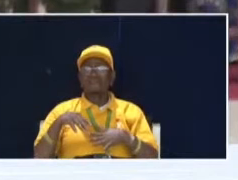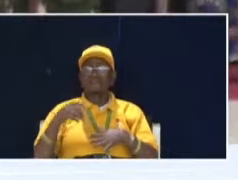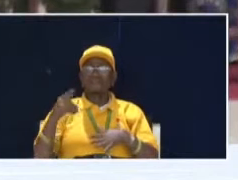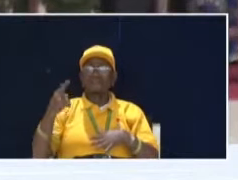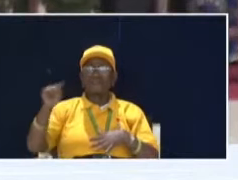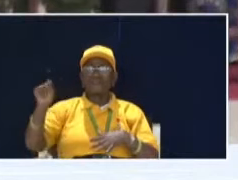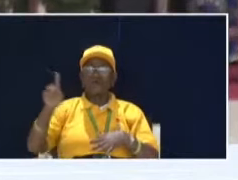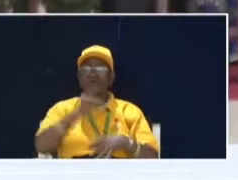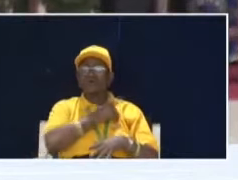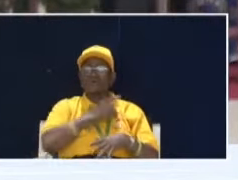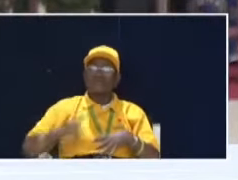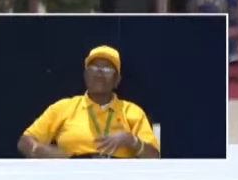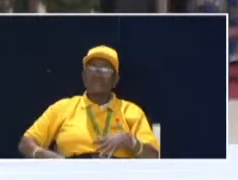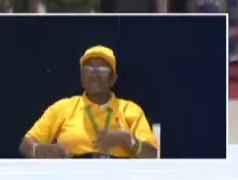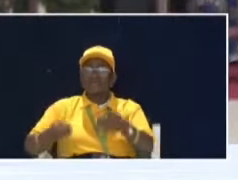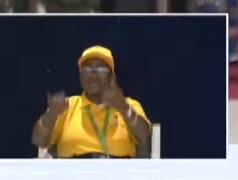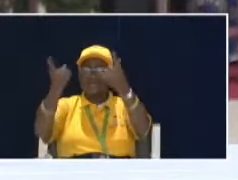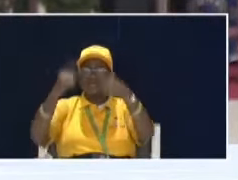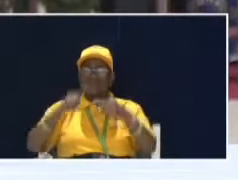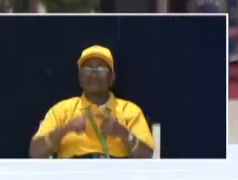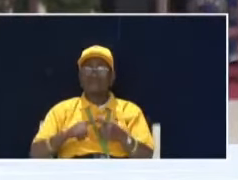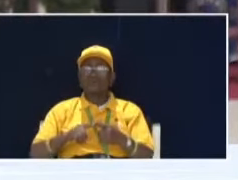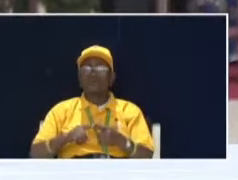David came to an end.